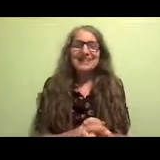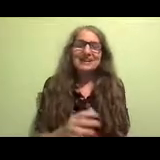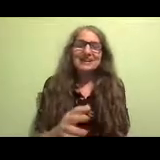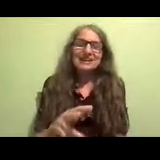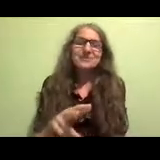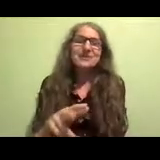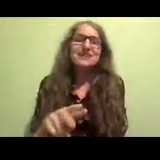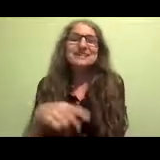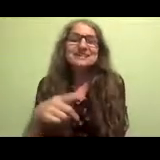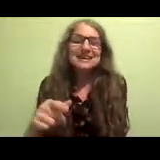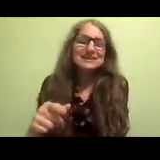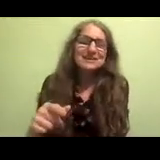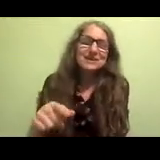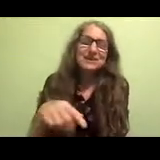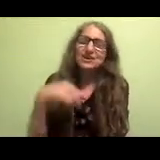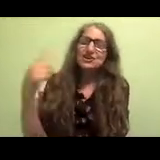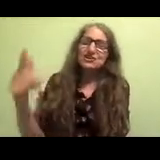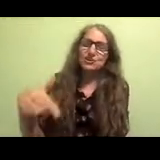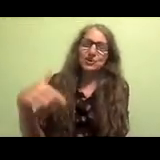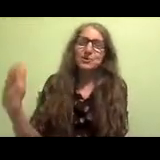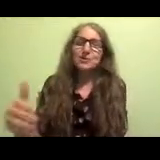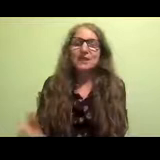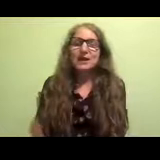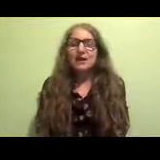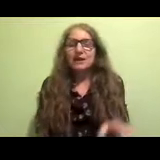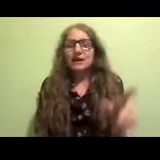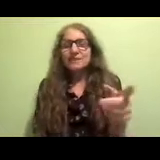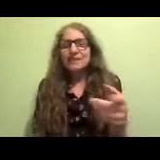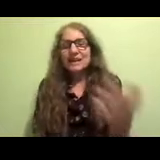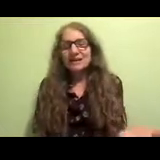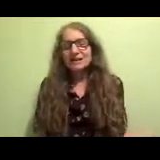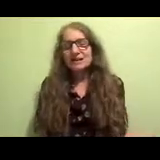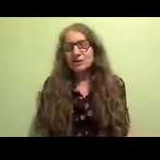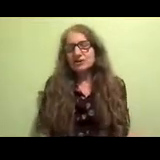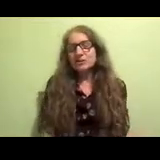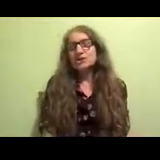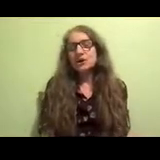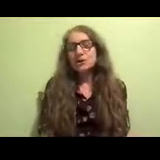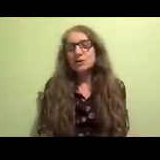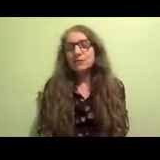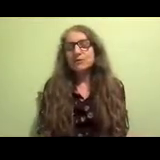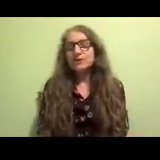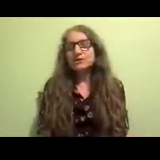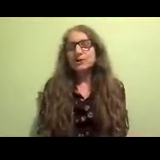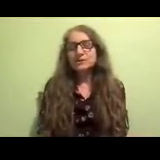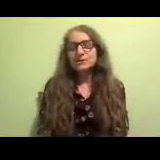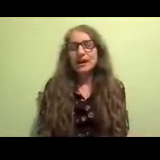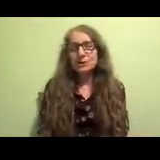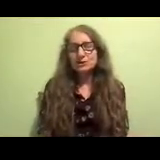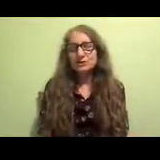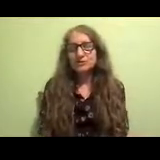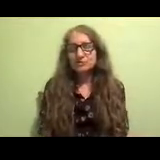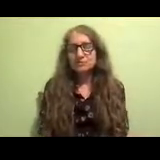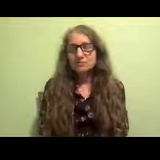And then with these slides, Dominique, you could just scroll through them. Again, in the colors of the show, for the artist